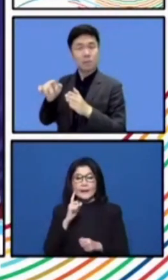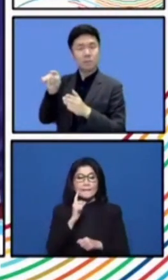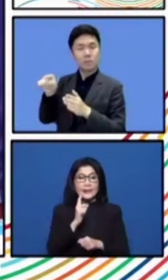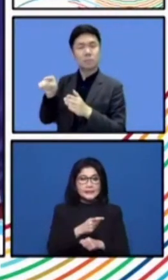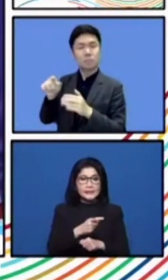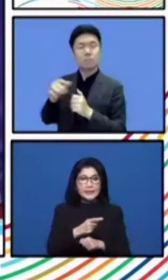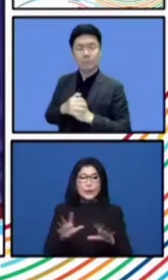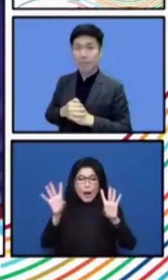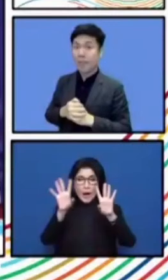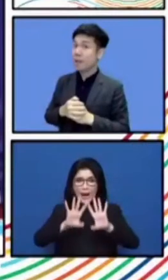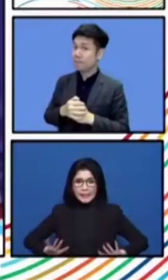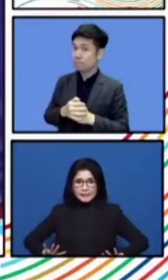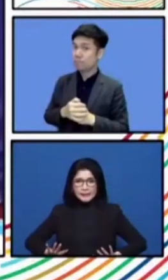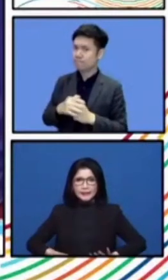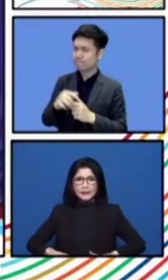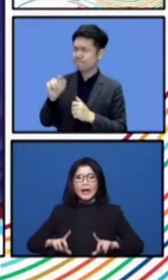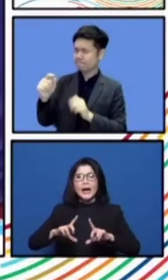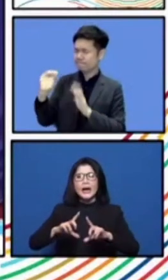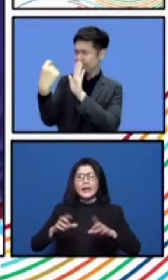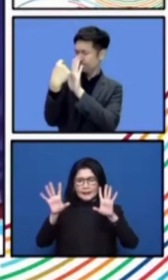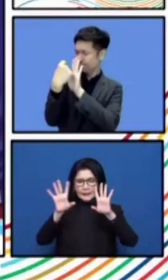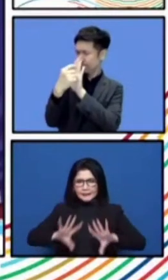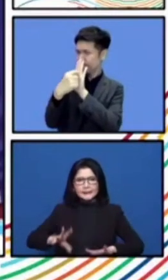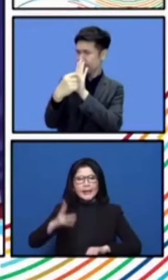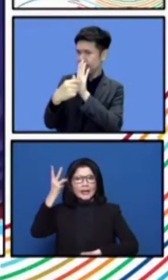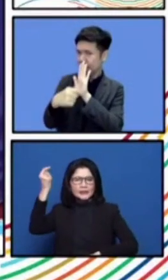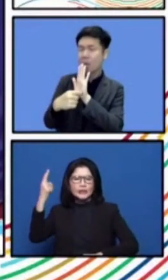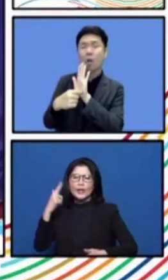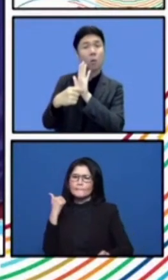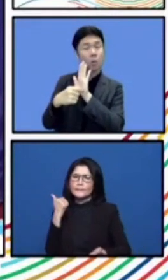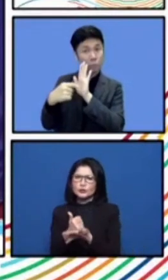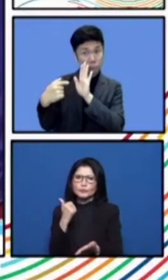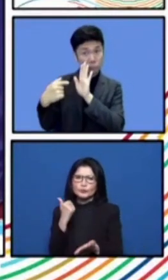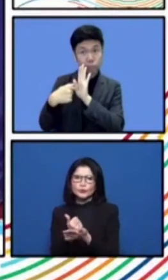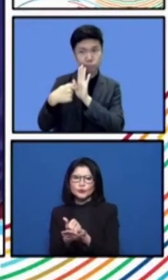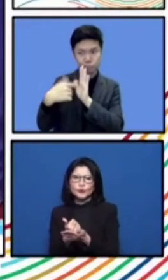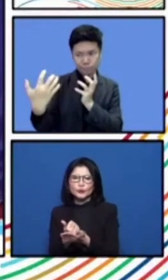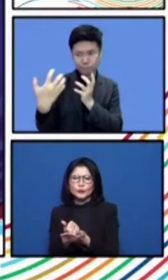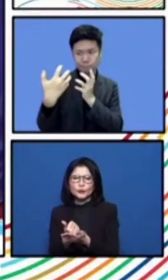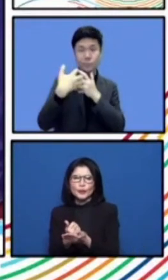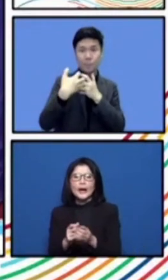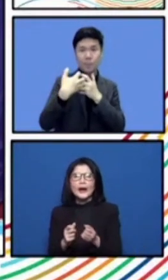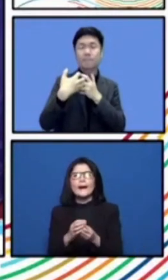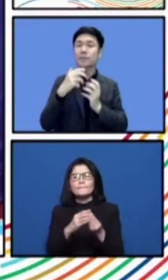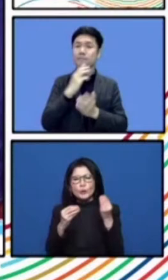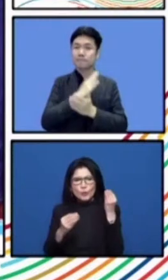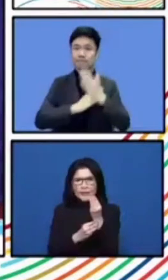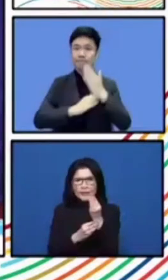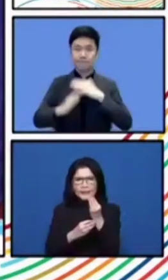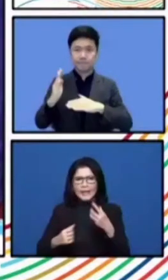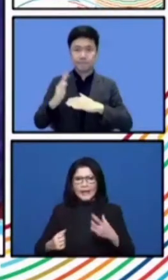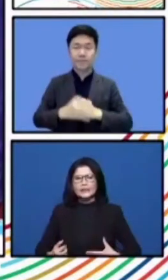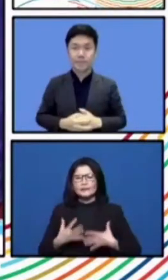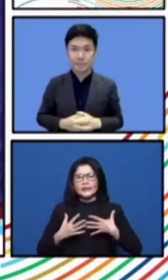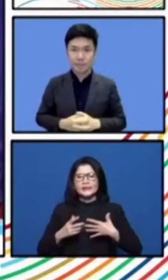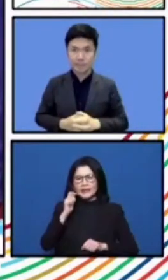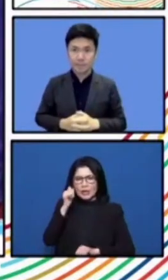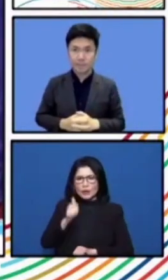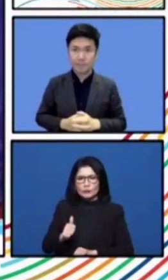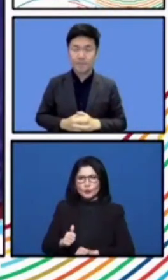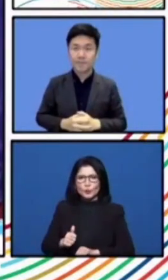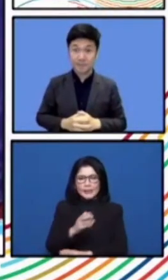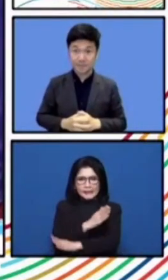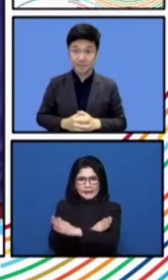accurate reflects the needs and aspirations of persons with disabilities so reflecting back on on your